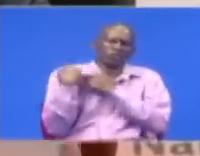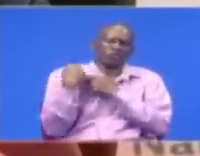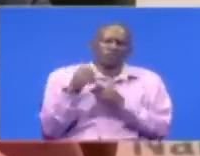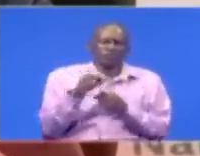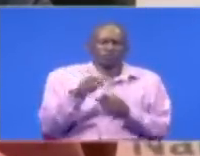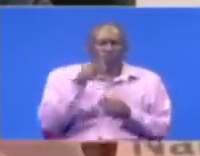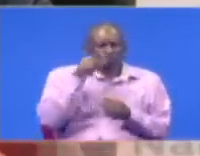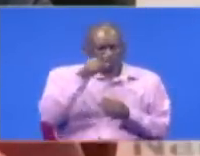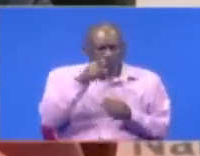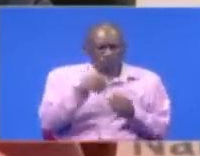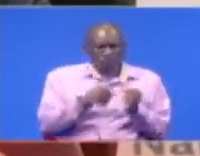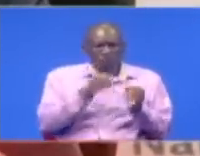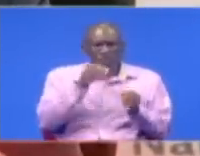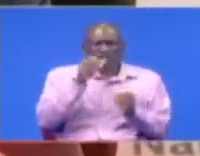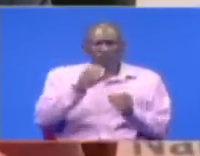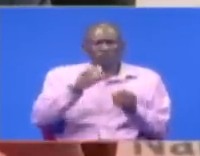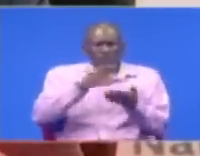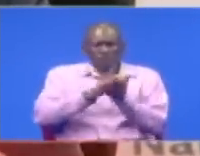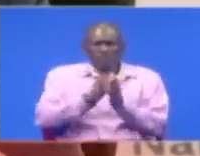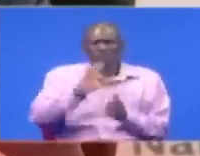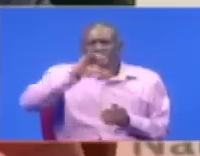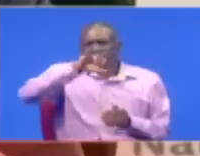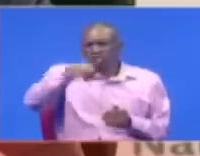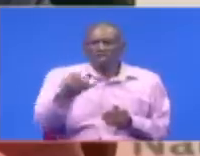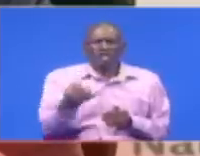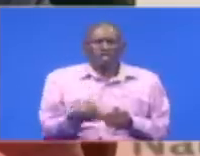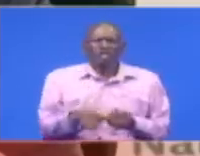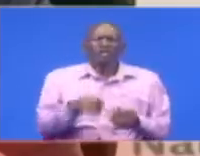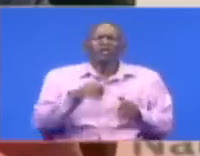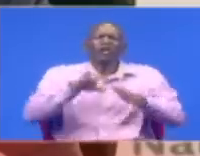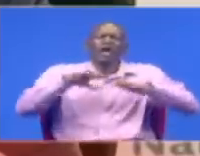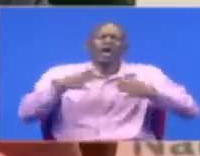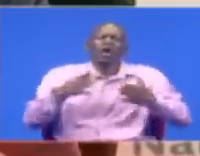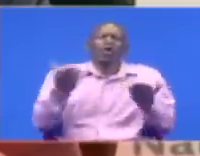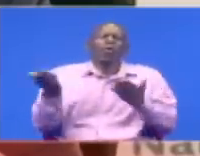Counsel Wai to be Chief Justice to move us